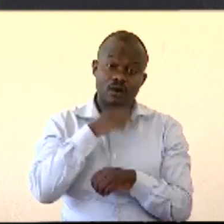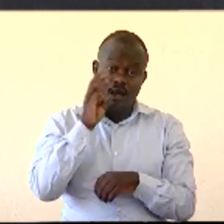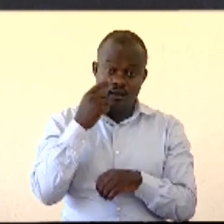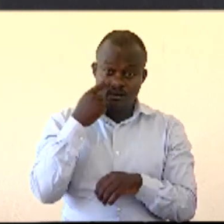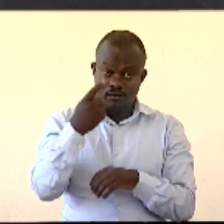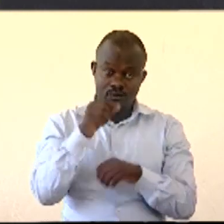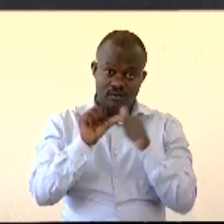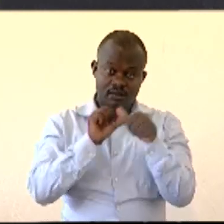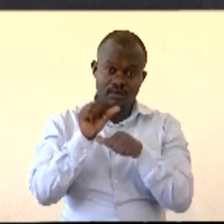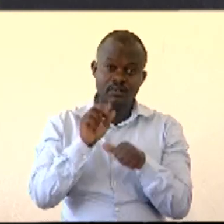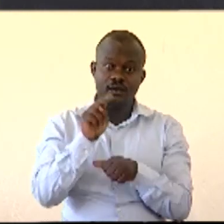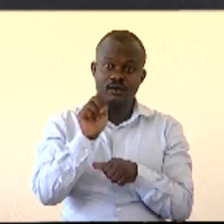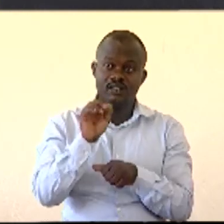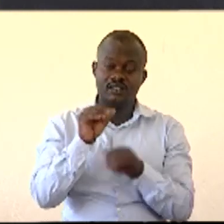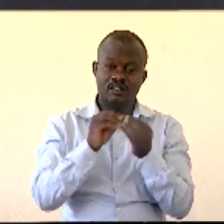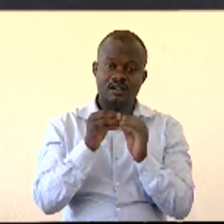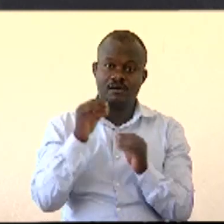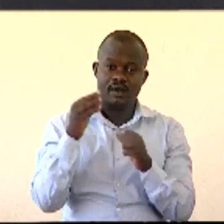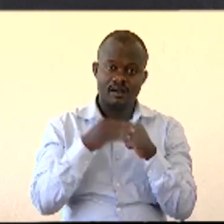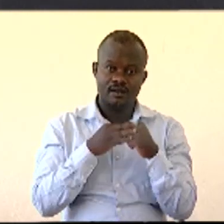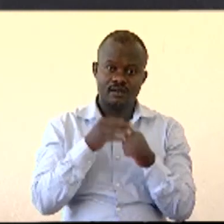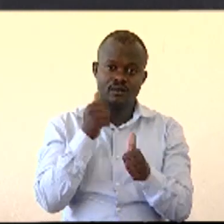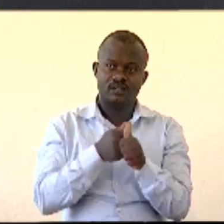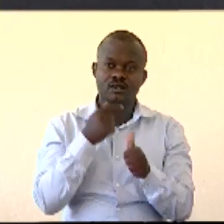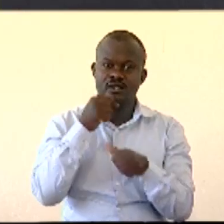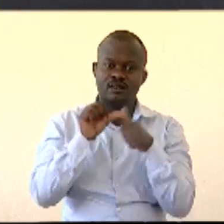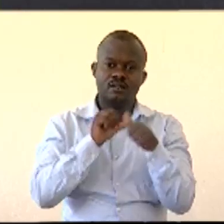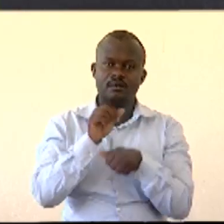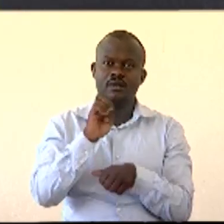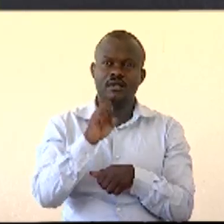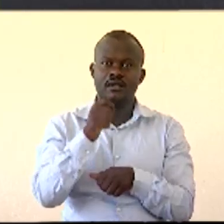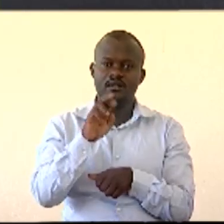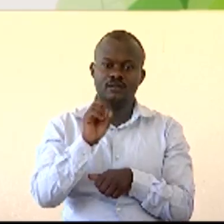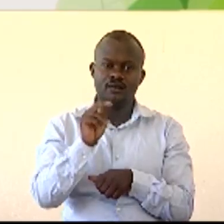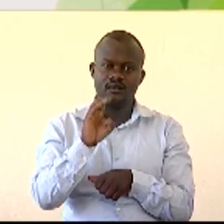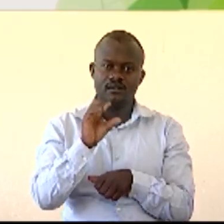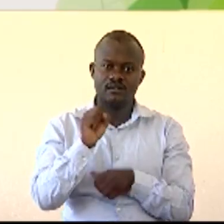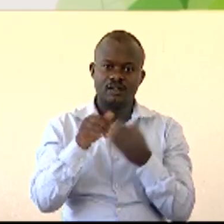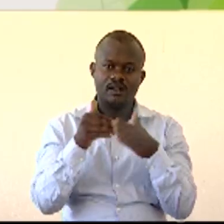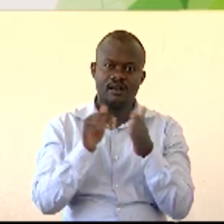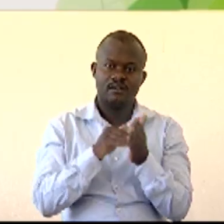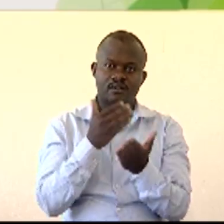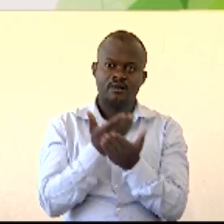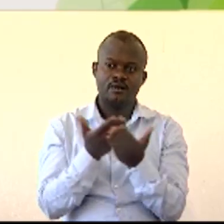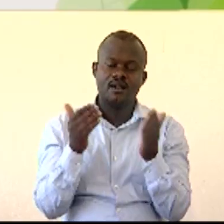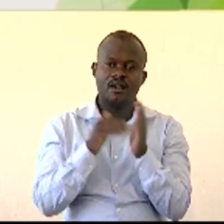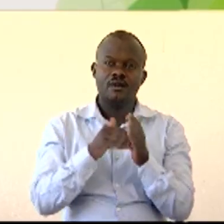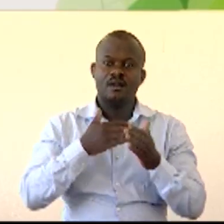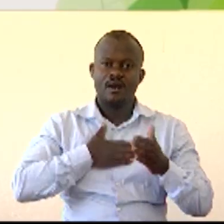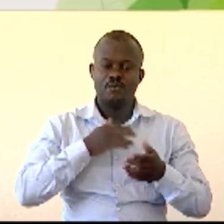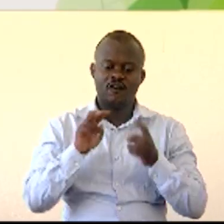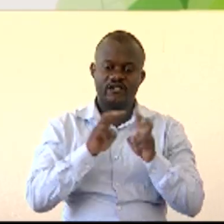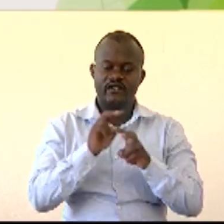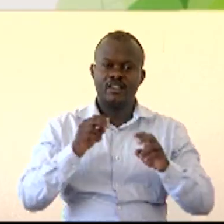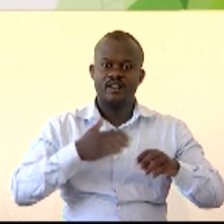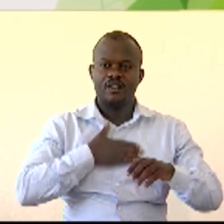the unit number 8, which is about the electrolysis and its application. And I'm very happy to be with